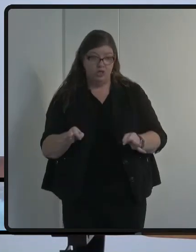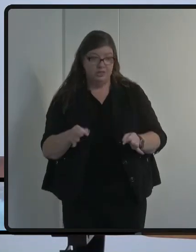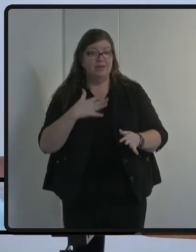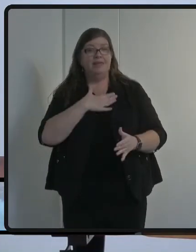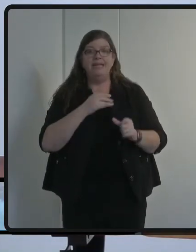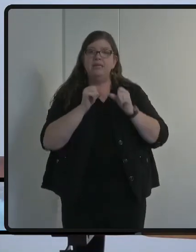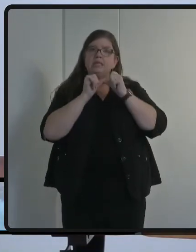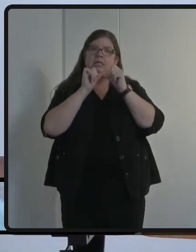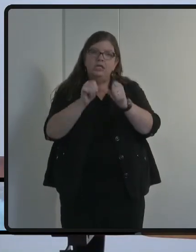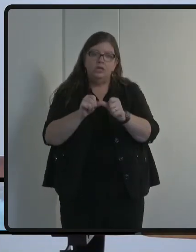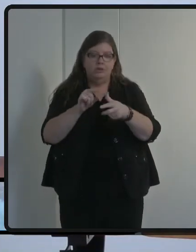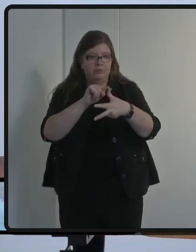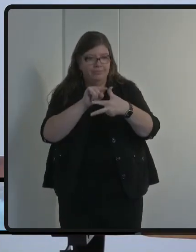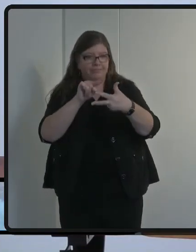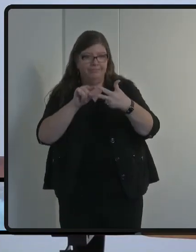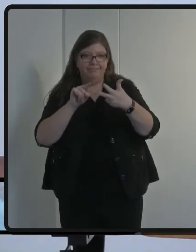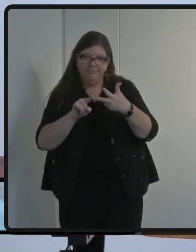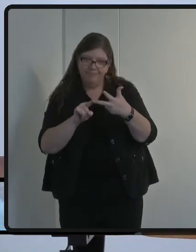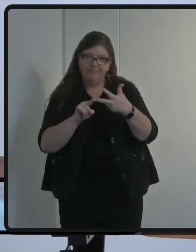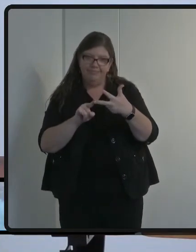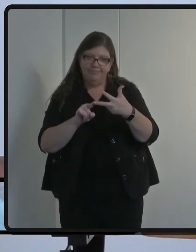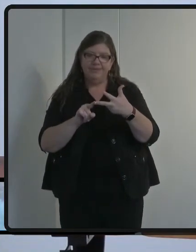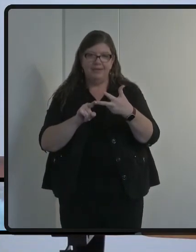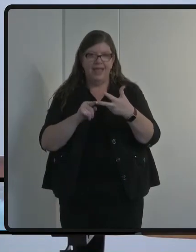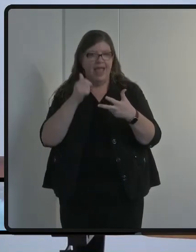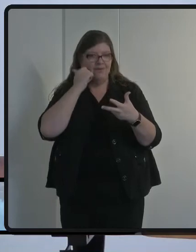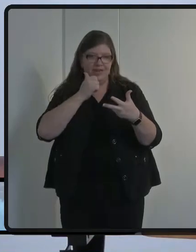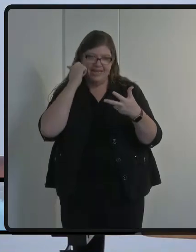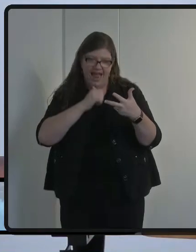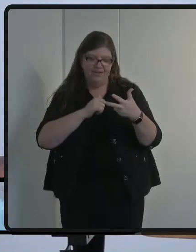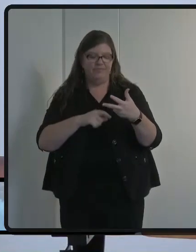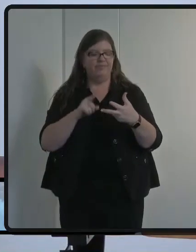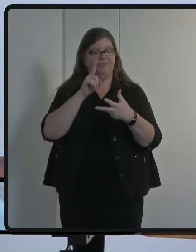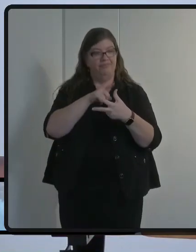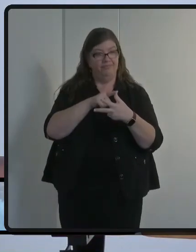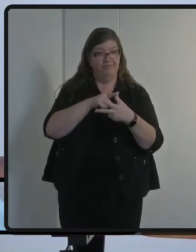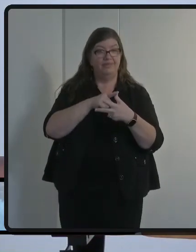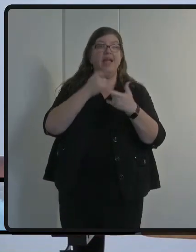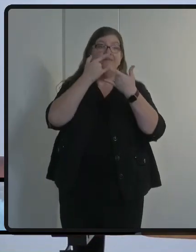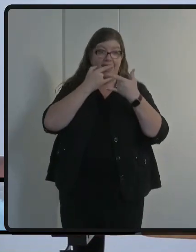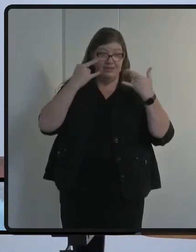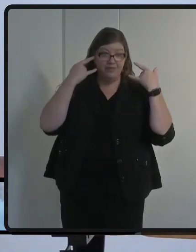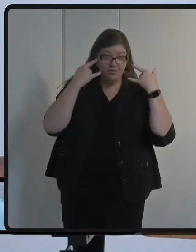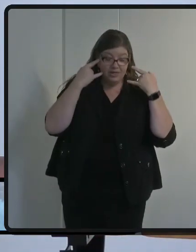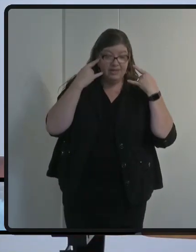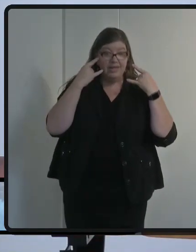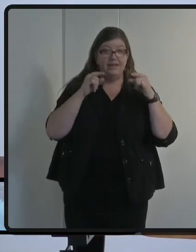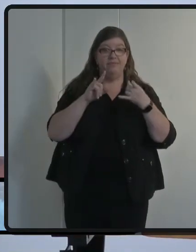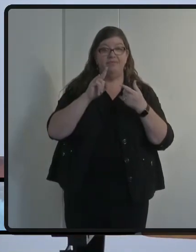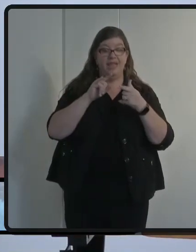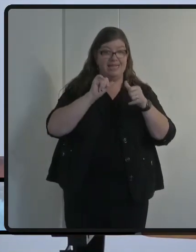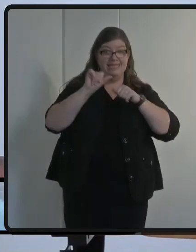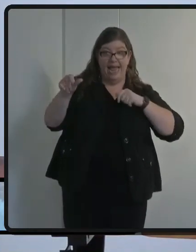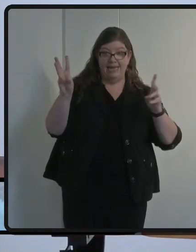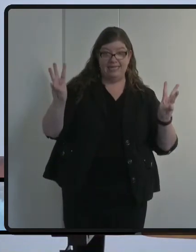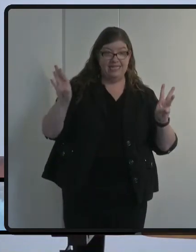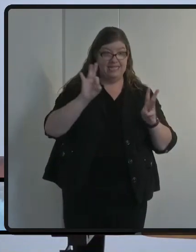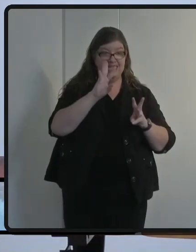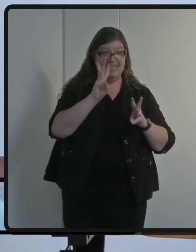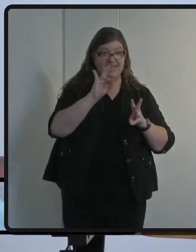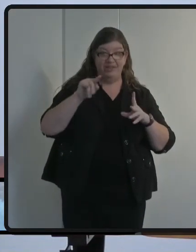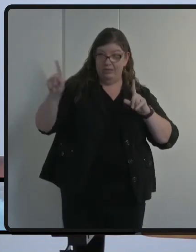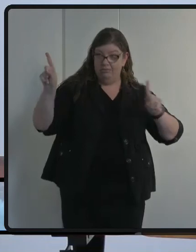continue to practice these 3 simple steps, personal steps every day. Number 1, remember to wear a face covering and stay at least 6 feet away from other people.